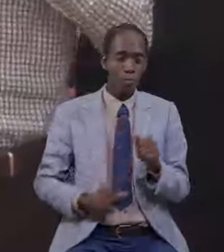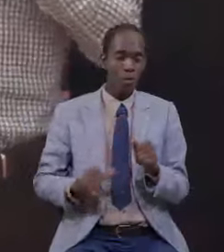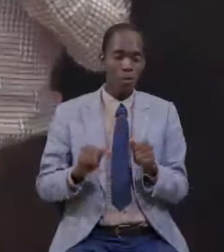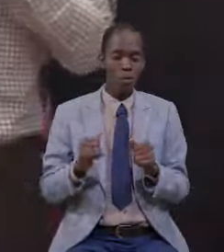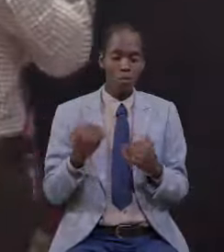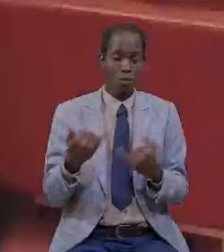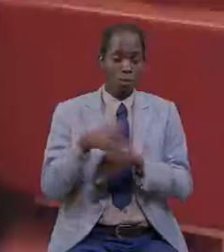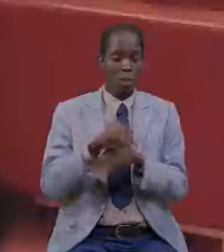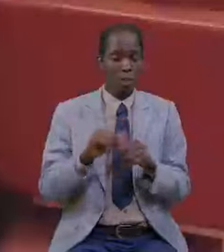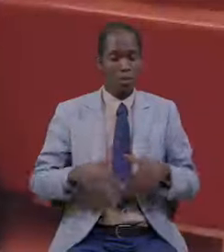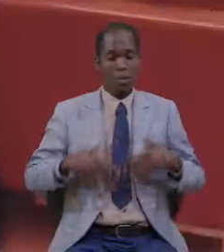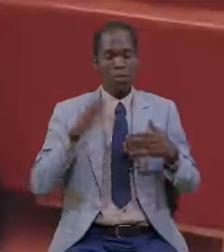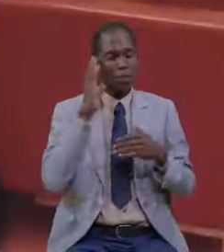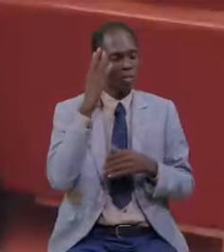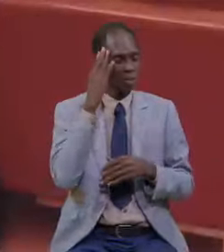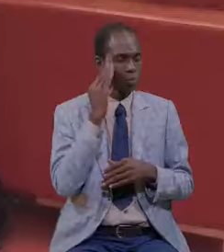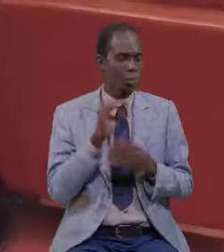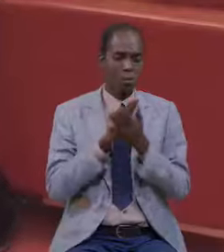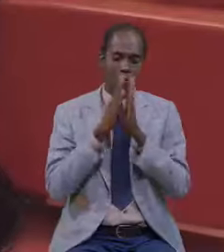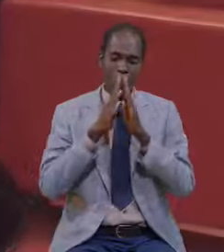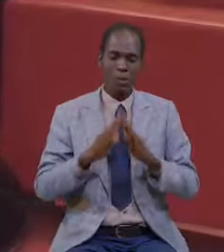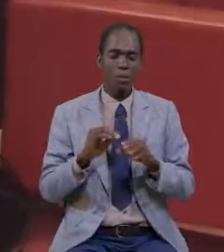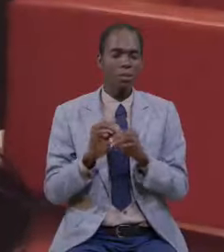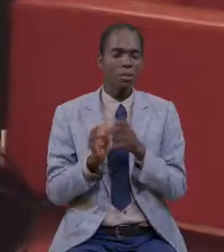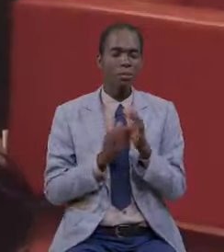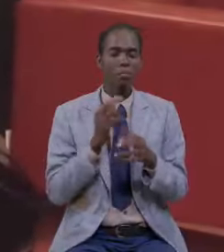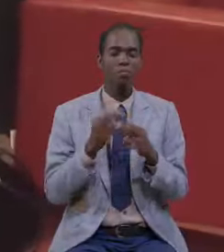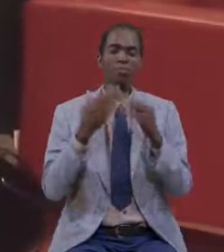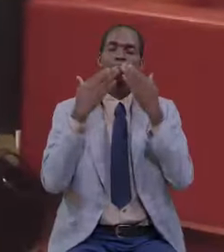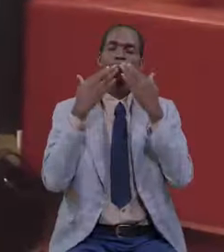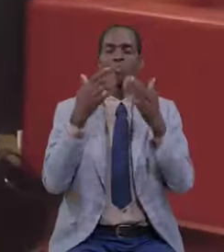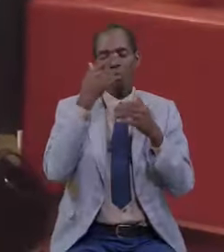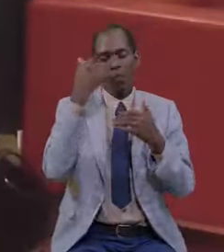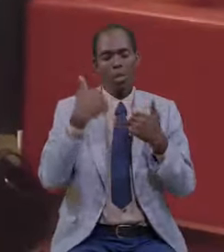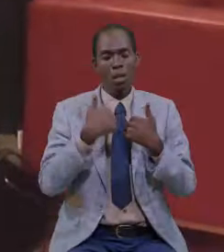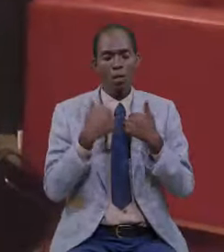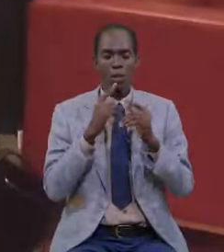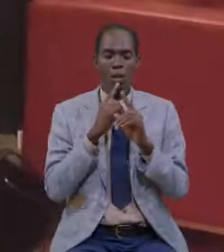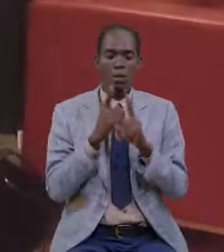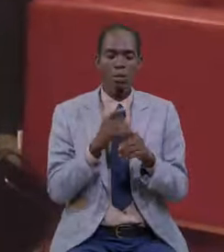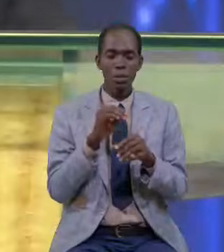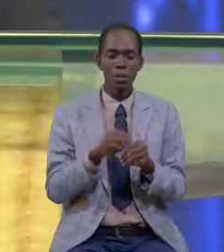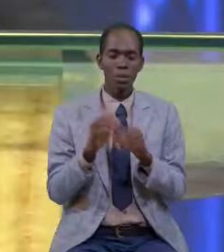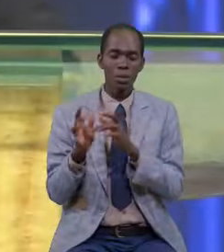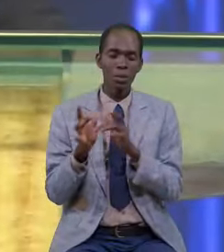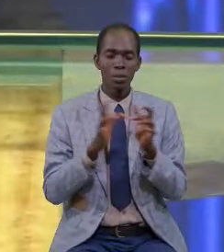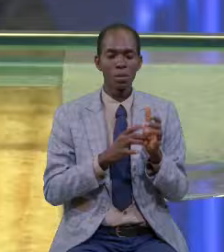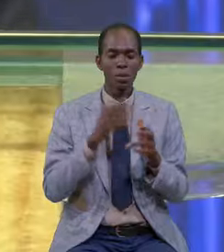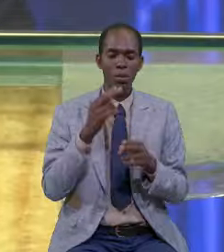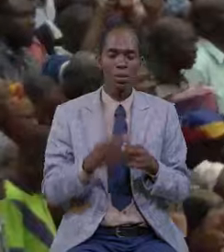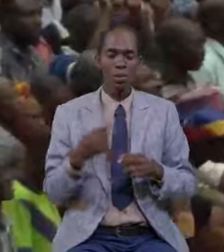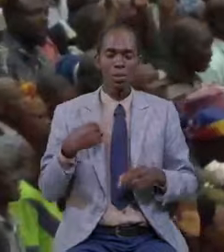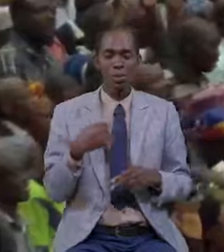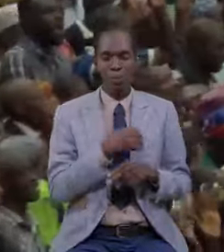in Jesus' name. Thank you because we know you have answered. In Jesus' name